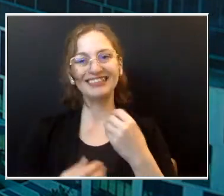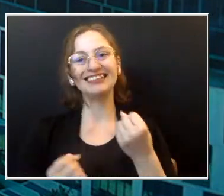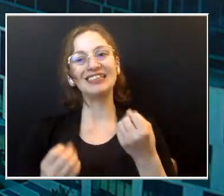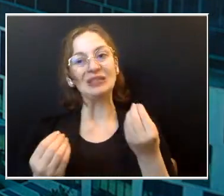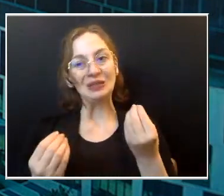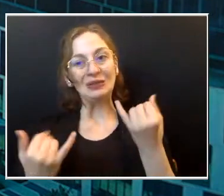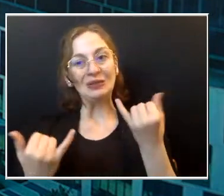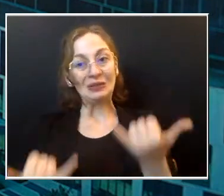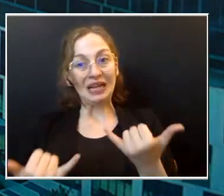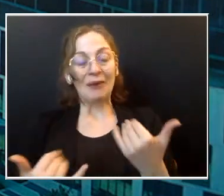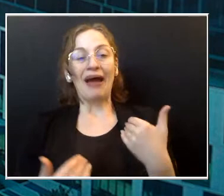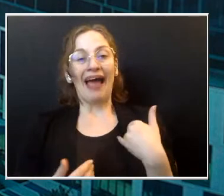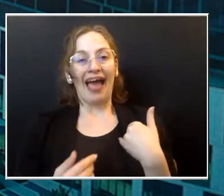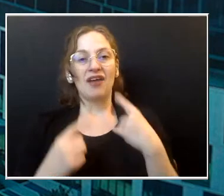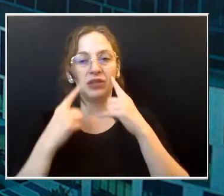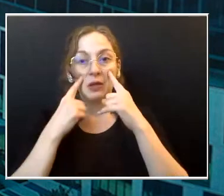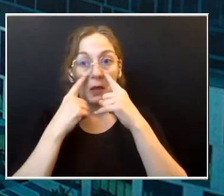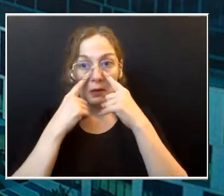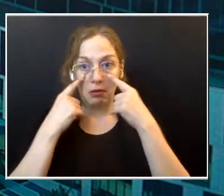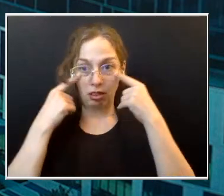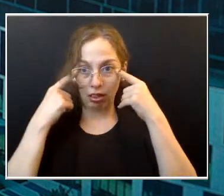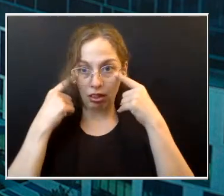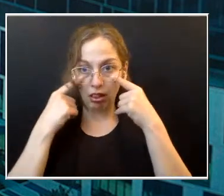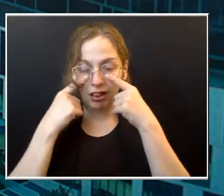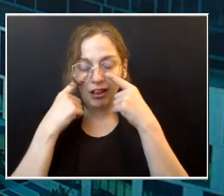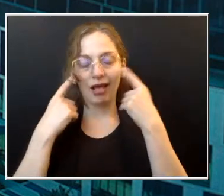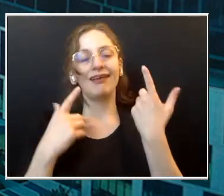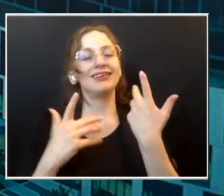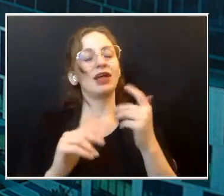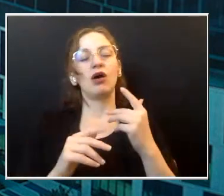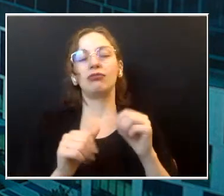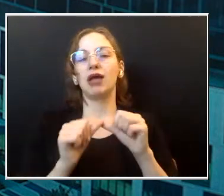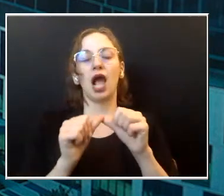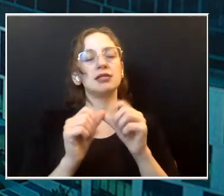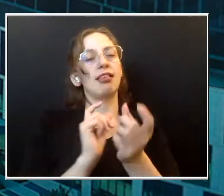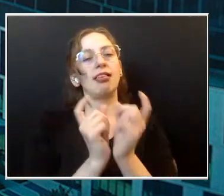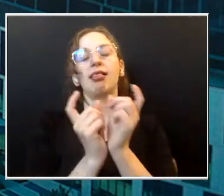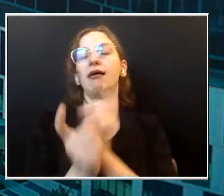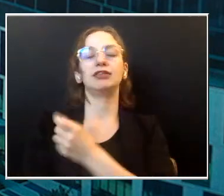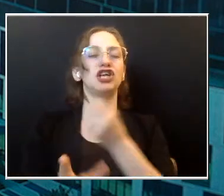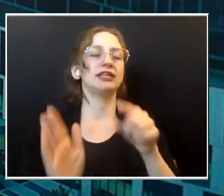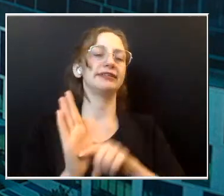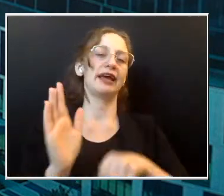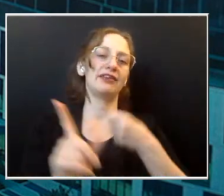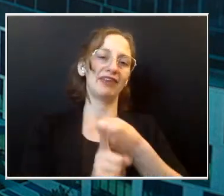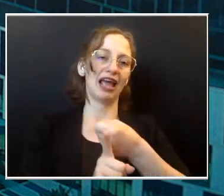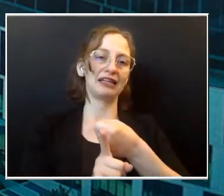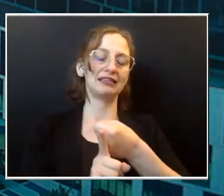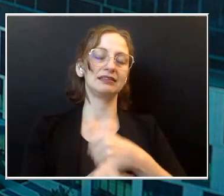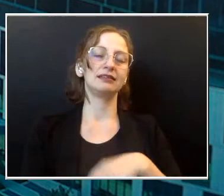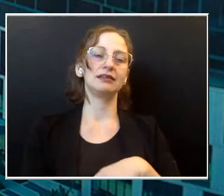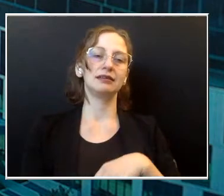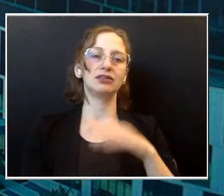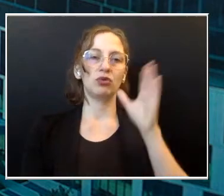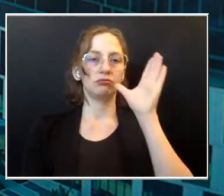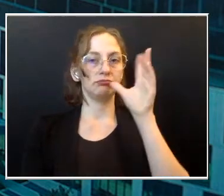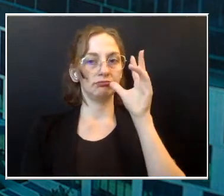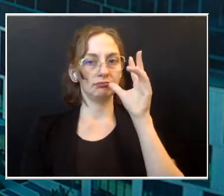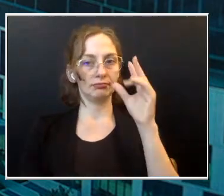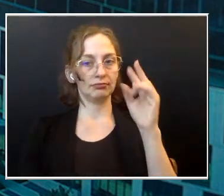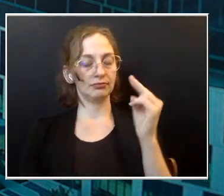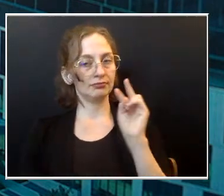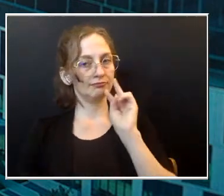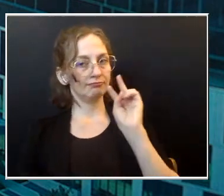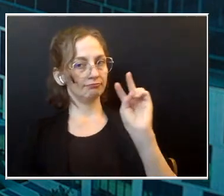know, constantly the side effects are changing. And so you know, it's like I look in the mirror and I'm like, you know, the best accessory I can add